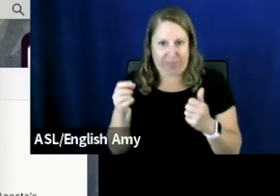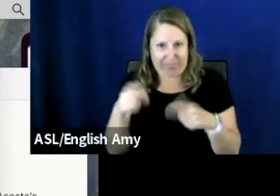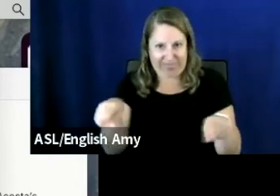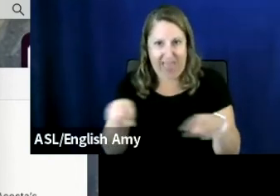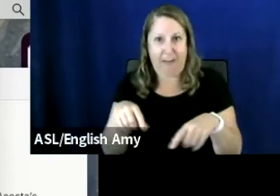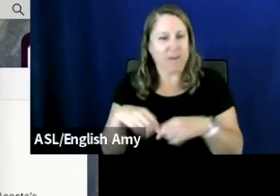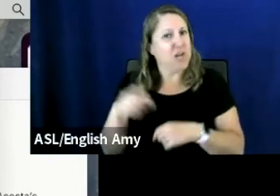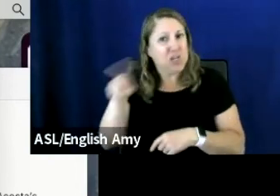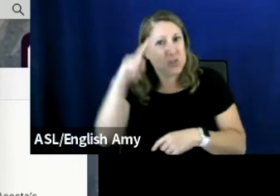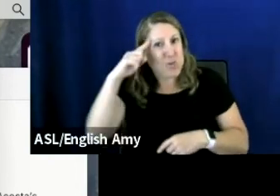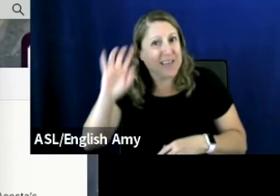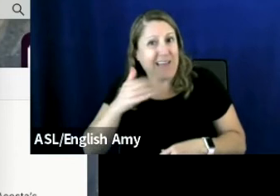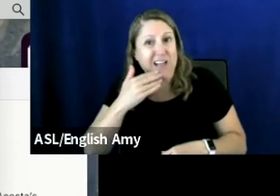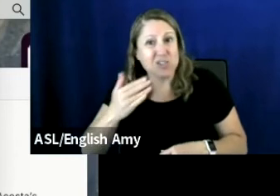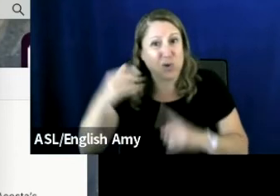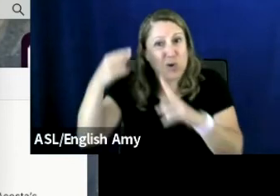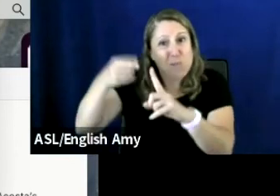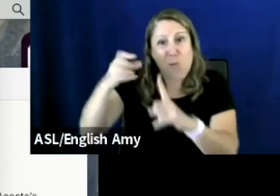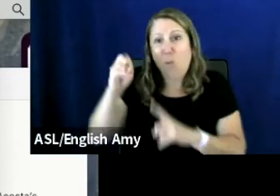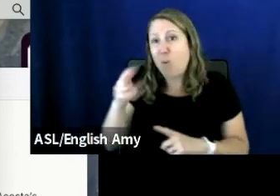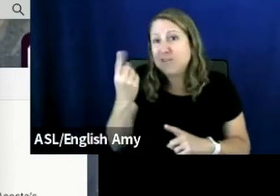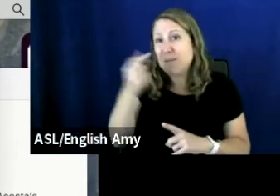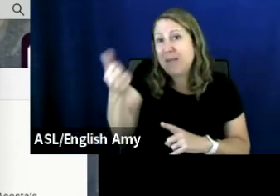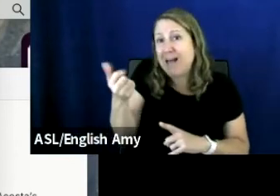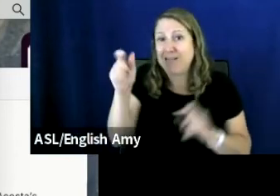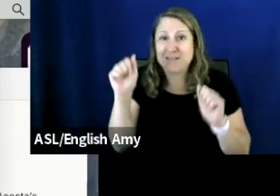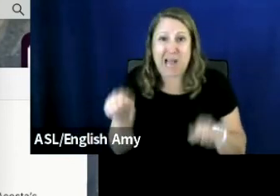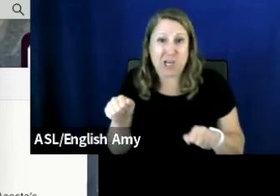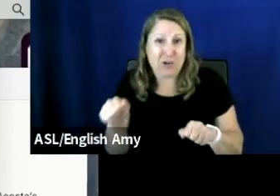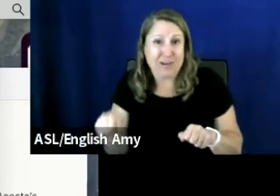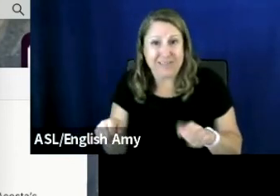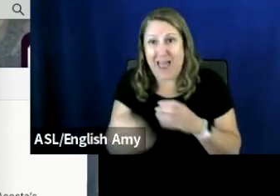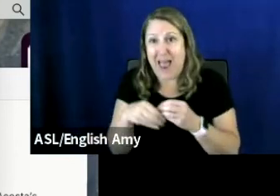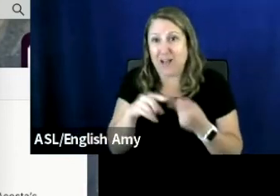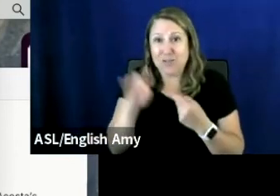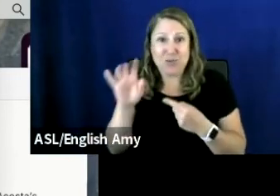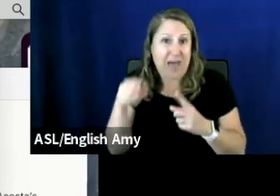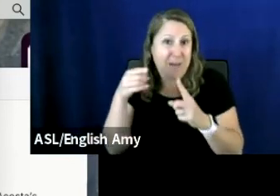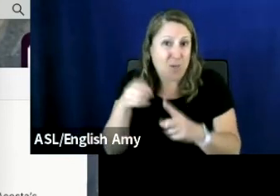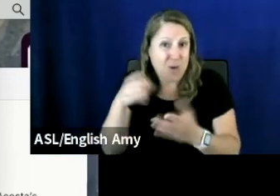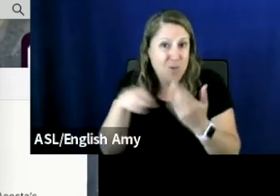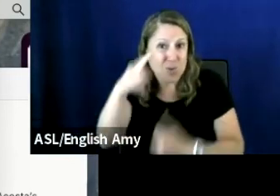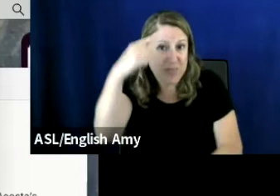a good point, or do you feel like, is there something I can also build and add on to that point?